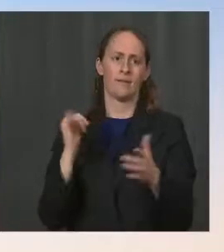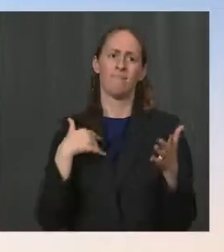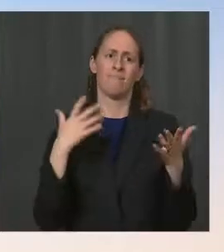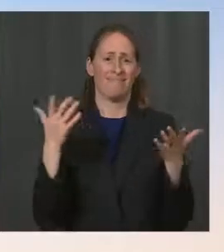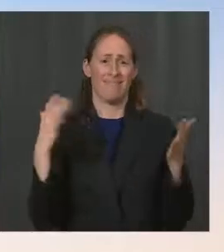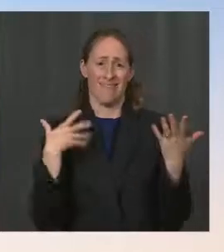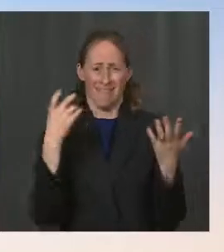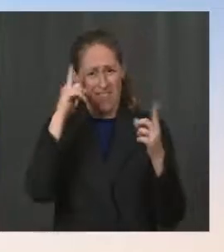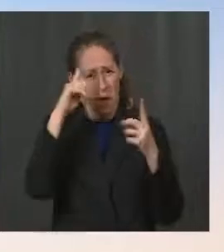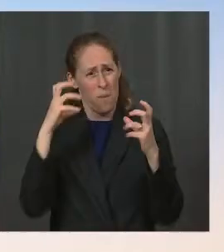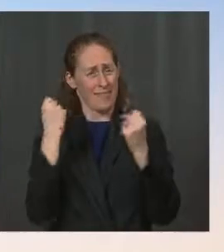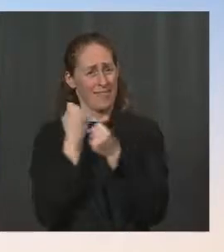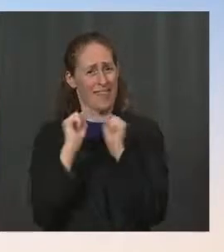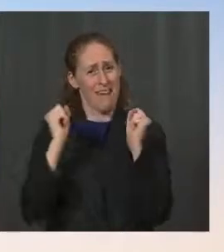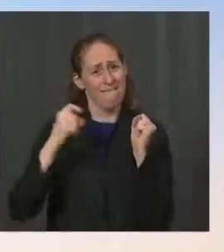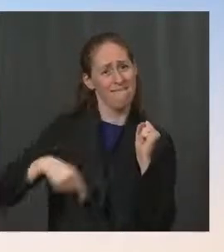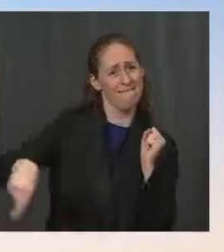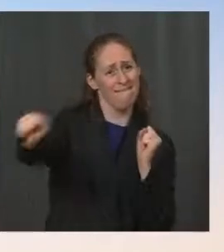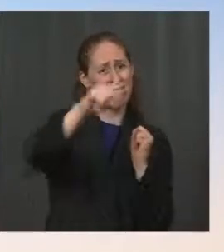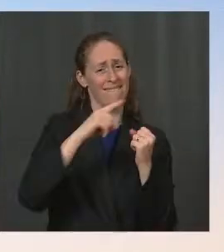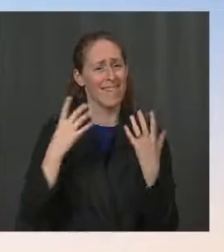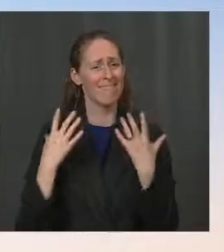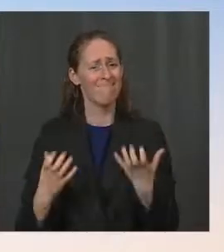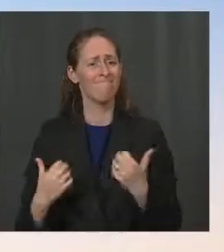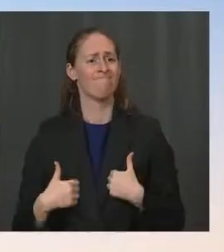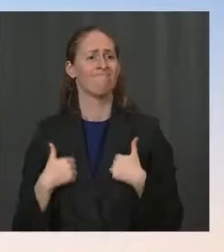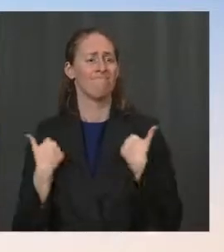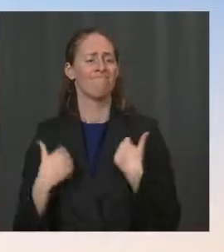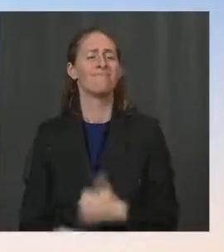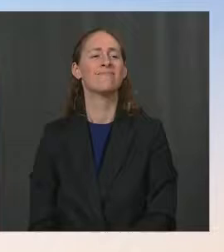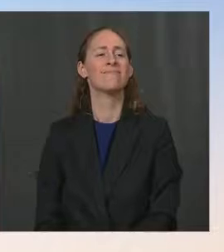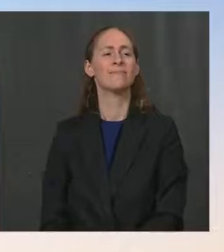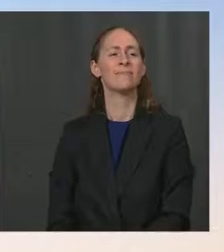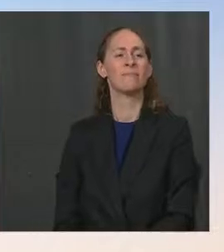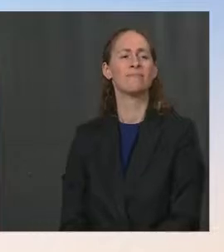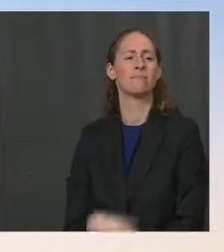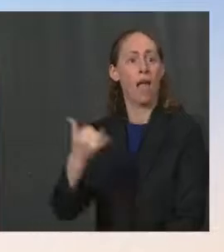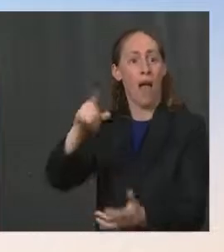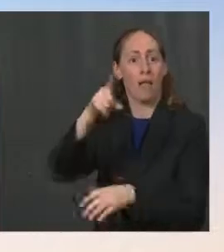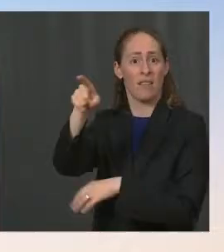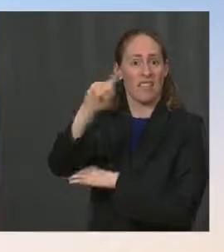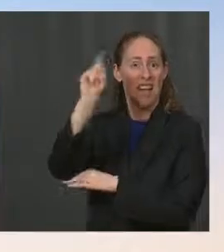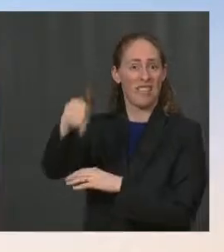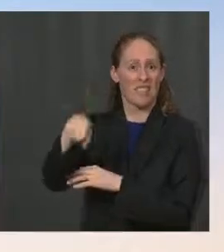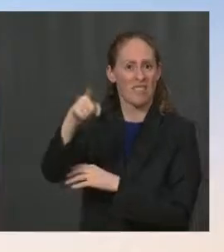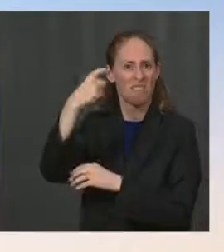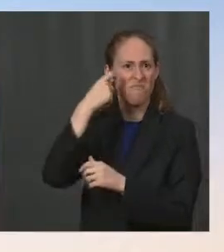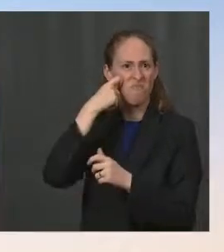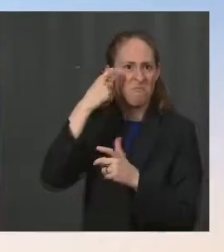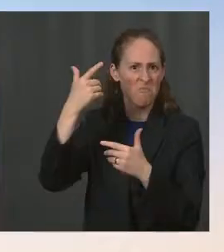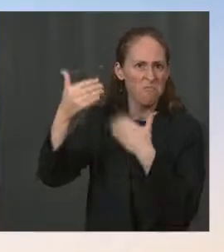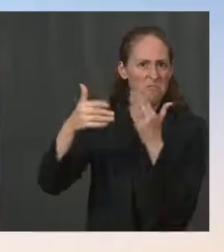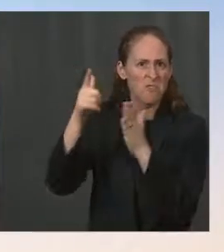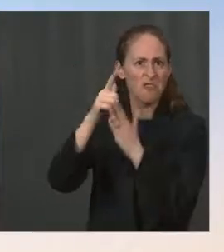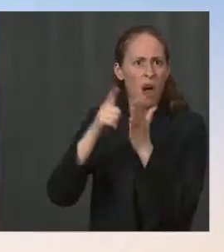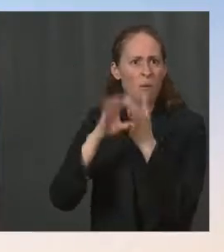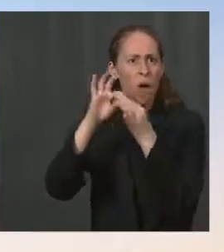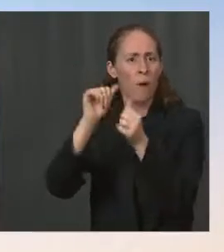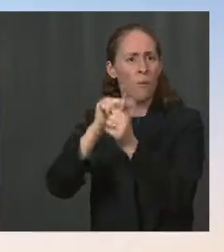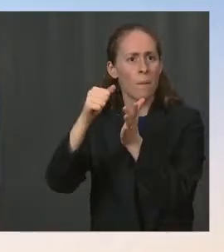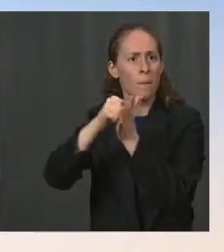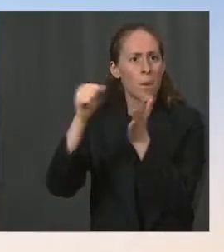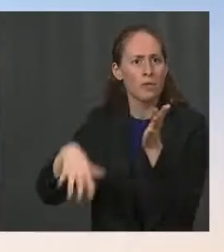Secondly, obviously in Texas with the law with regard to abortion, the president said in a statement he will protect and defend Roe versus